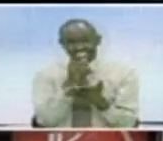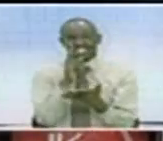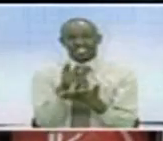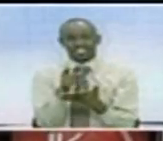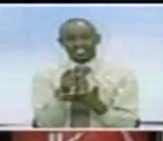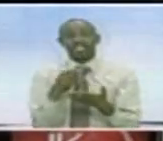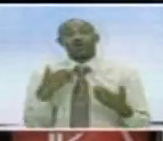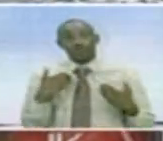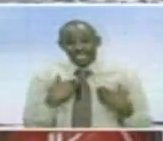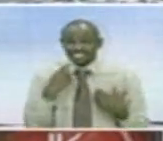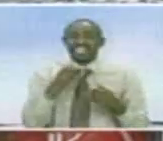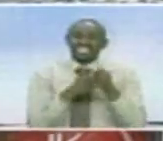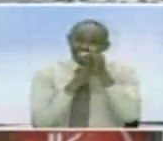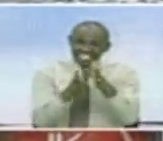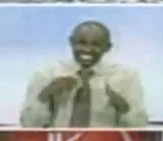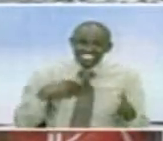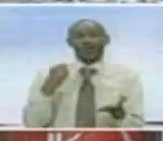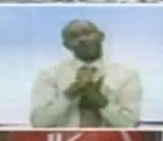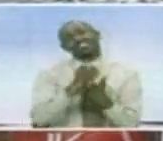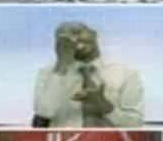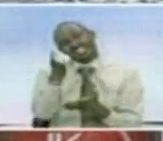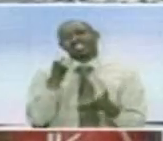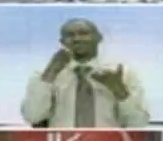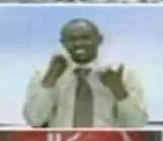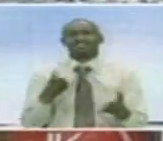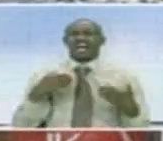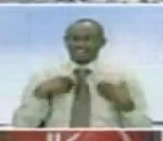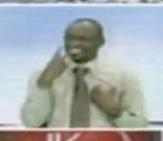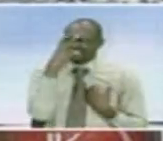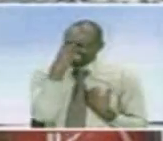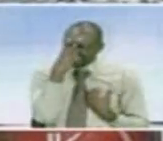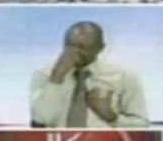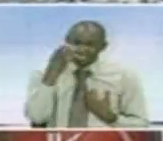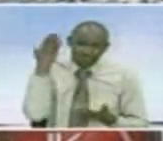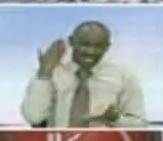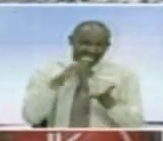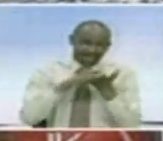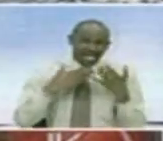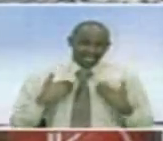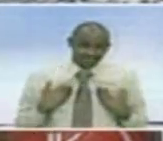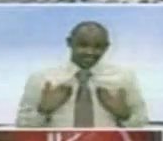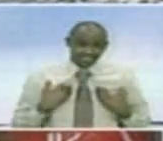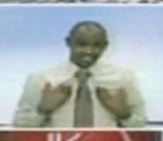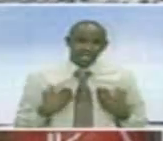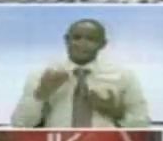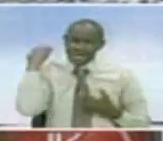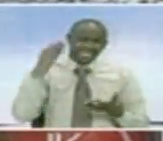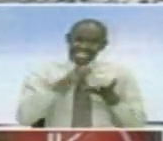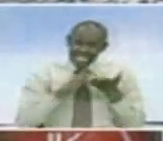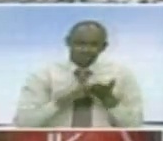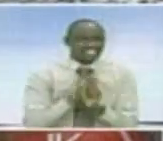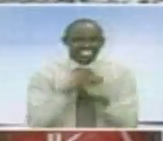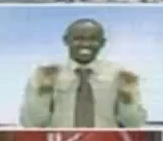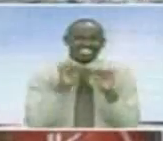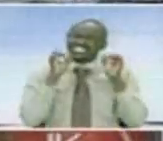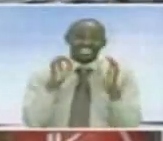are still putting leaders in office who have suspect backgrounds, who have backgrounds that are not clean.